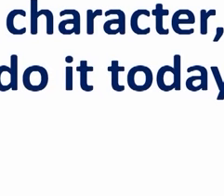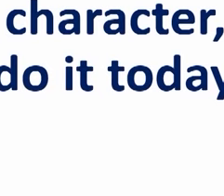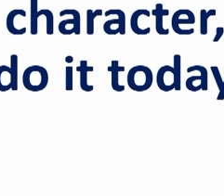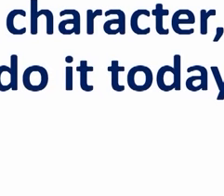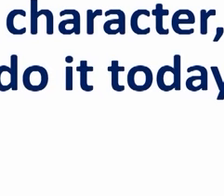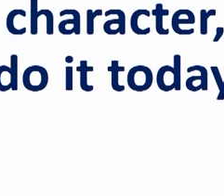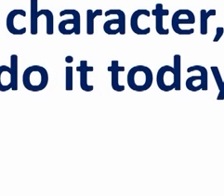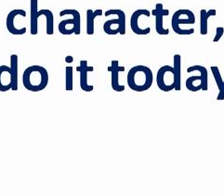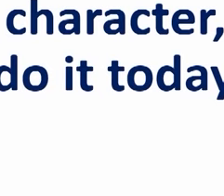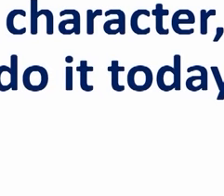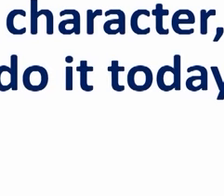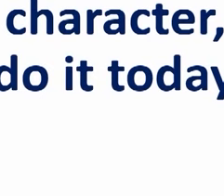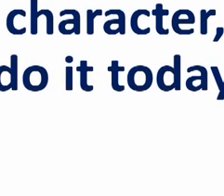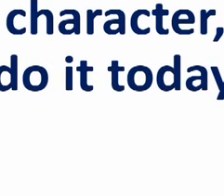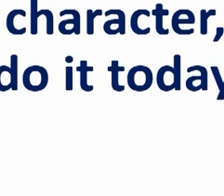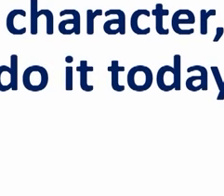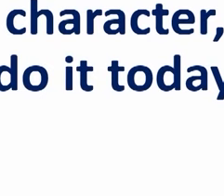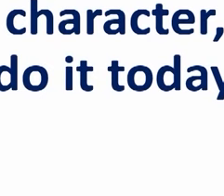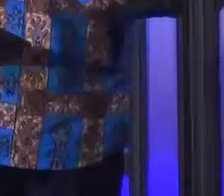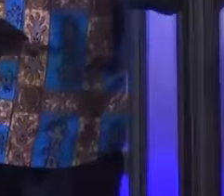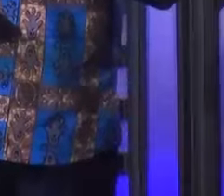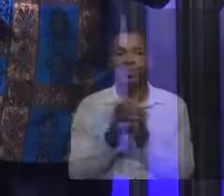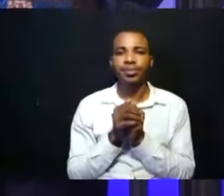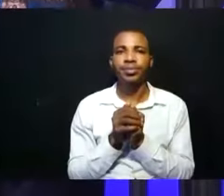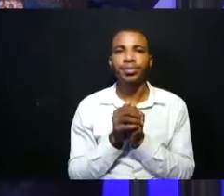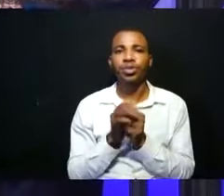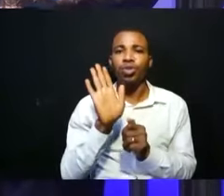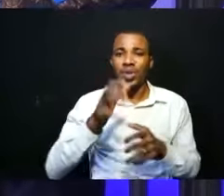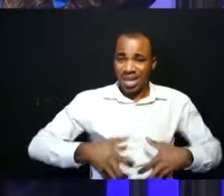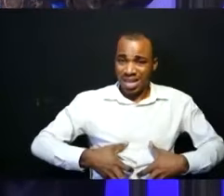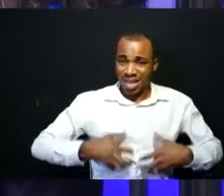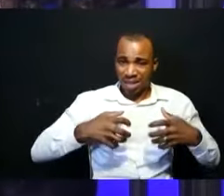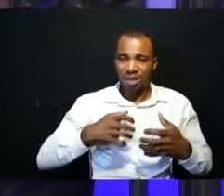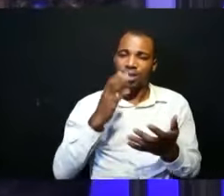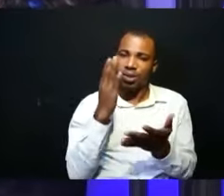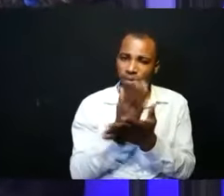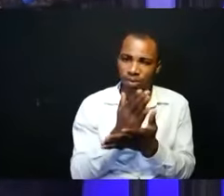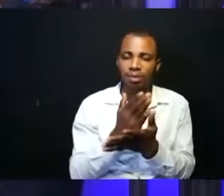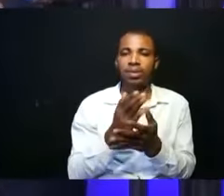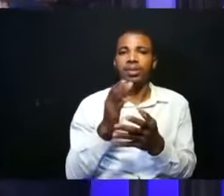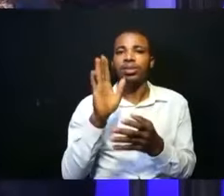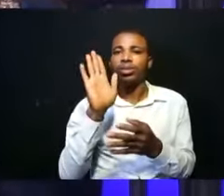today. Shall we just bow down our heads for a moment? What do you have to tackle